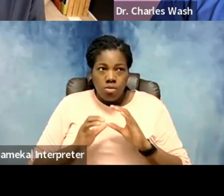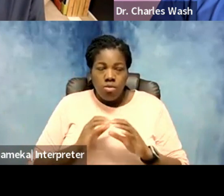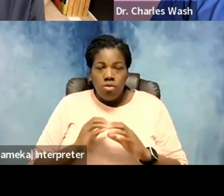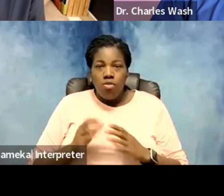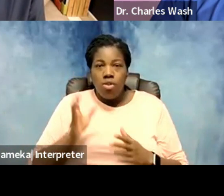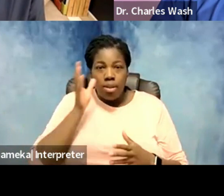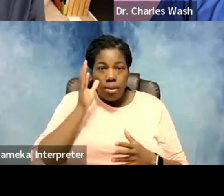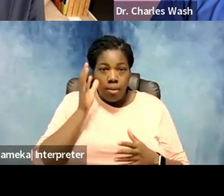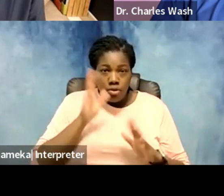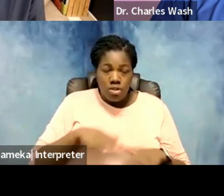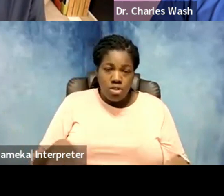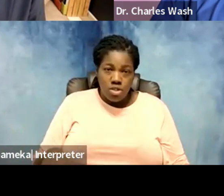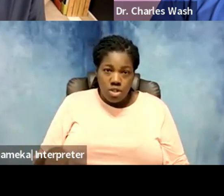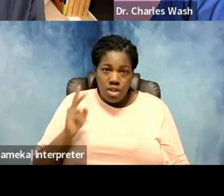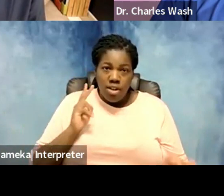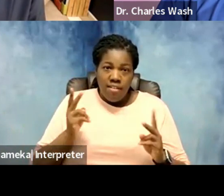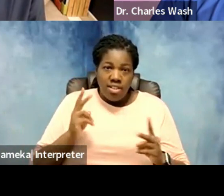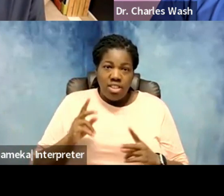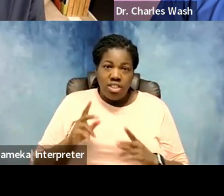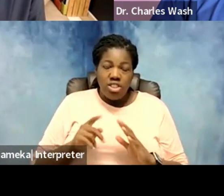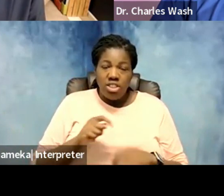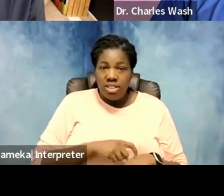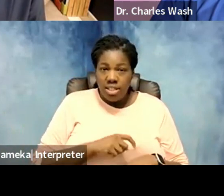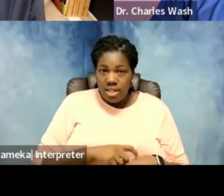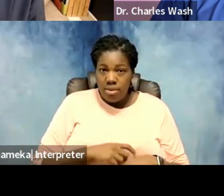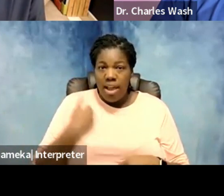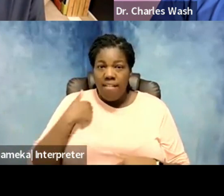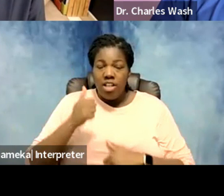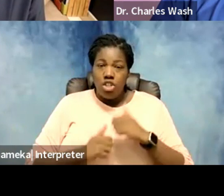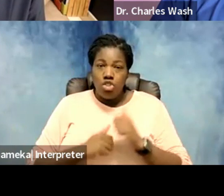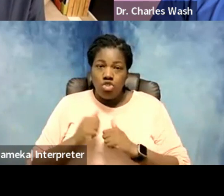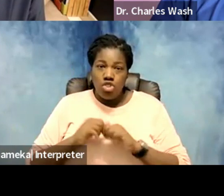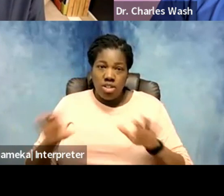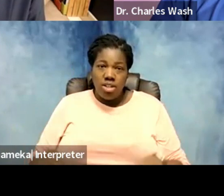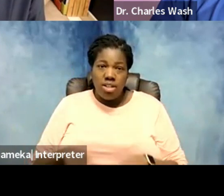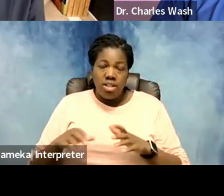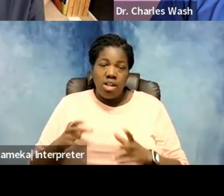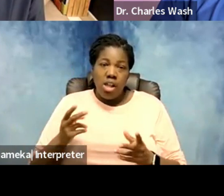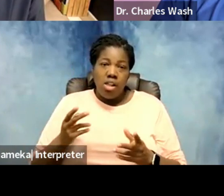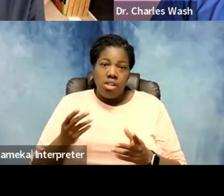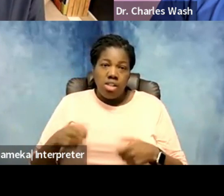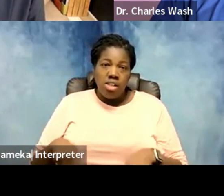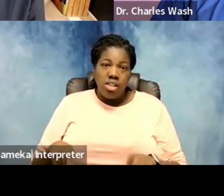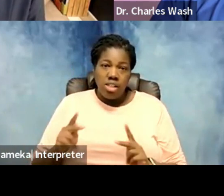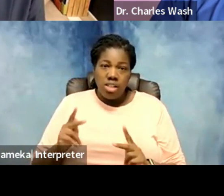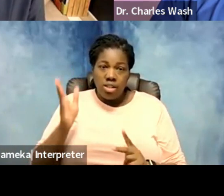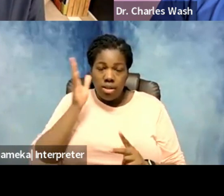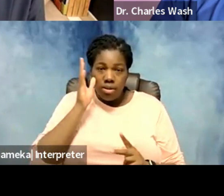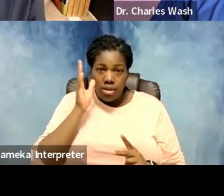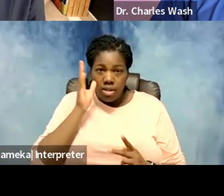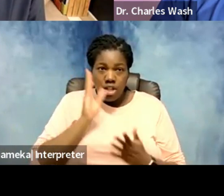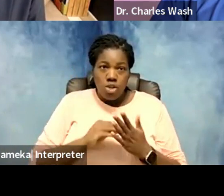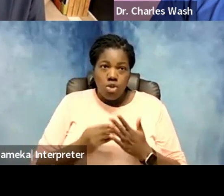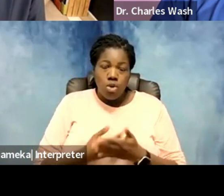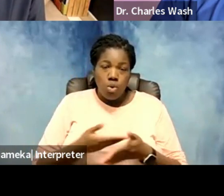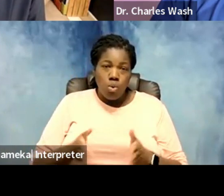parents and children during their visitation time. And having these structured activities during their visits actually allowed the parents to learn new ways